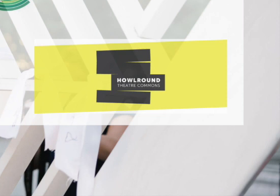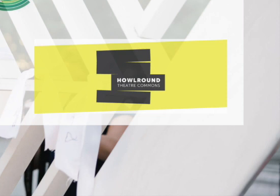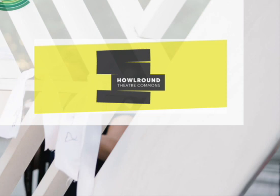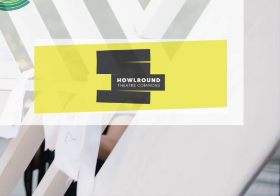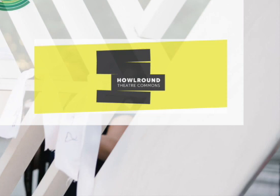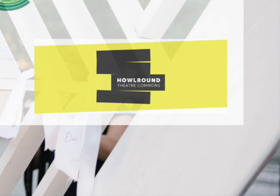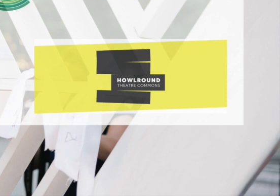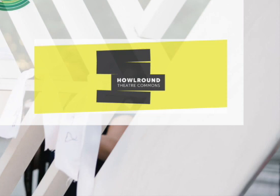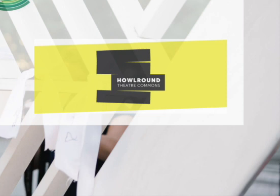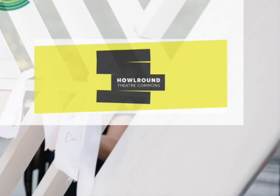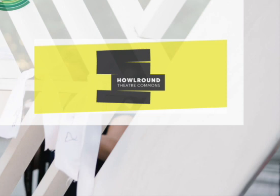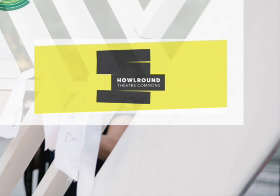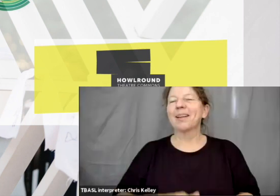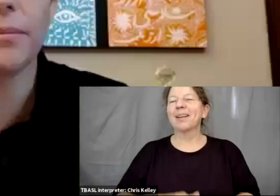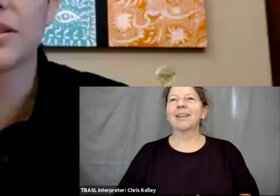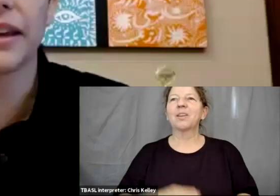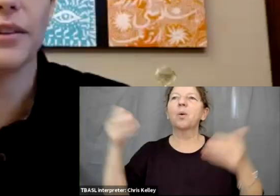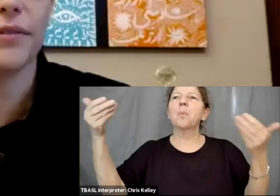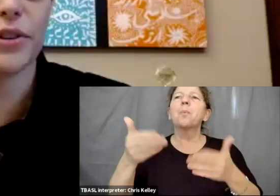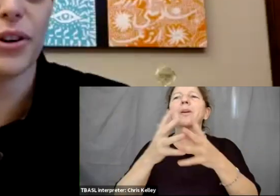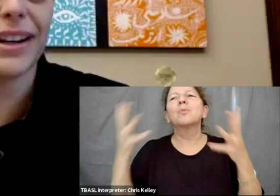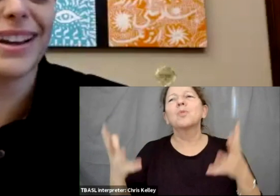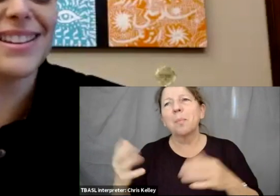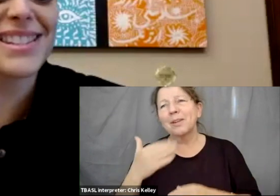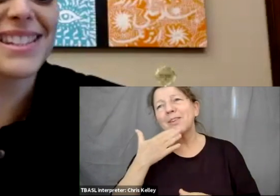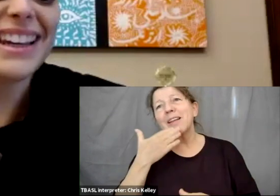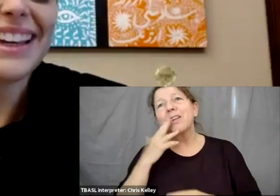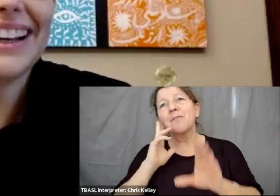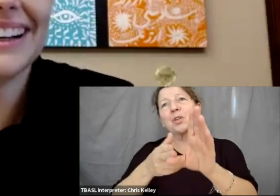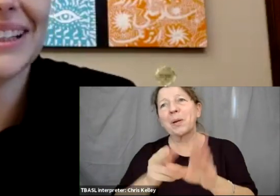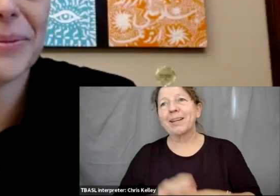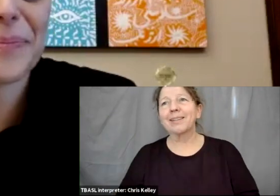Hello, everyone, and welcome so much. Thank you for joining us.